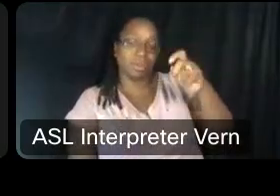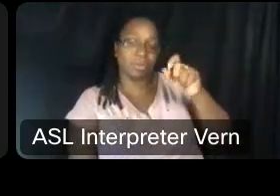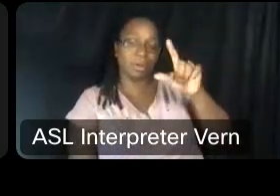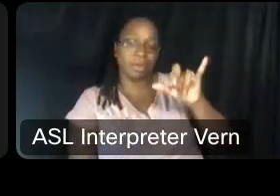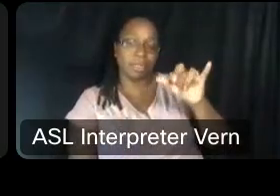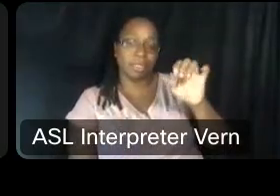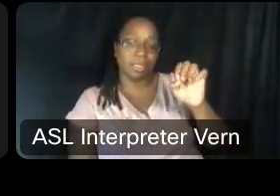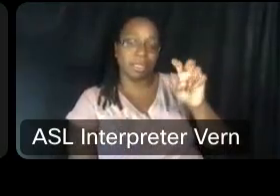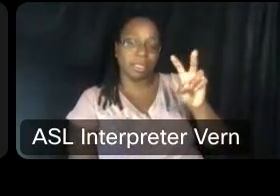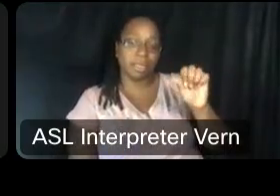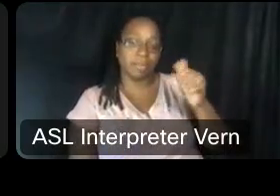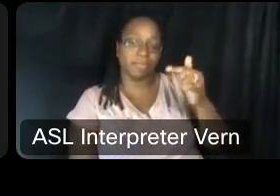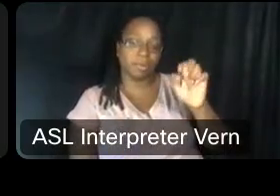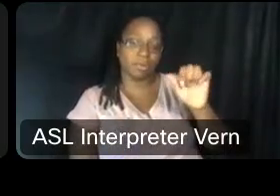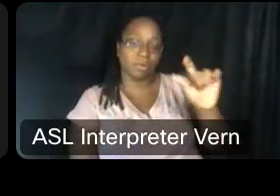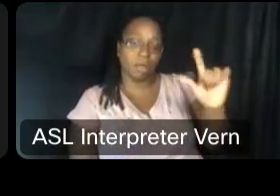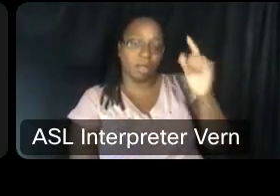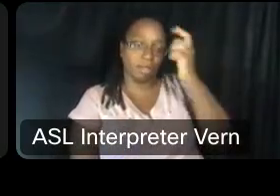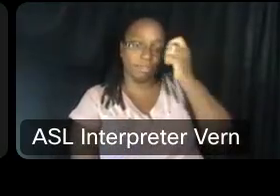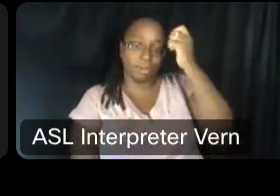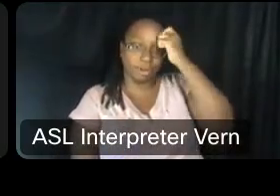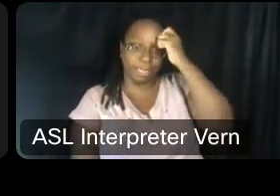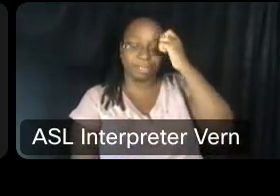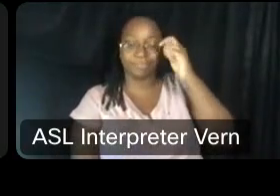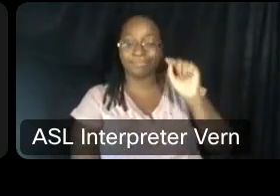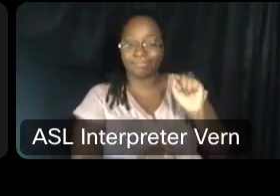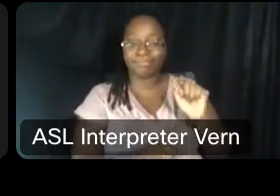to you at the end after you have filled out the